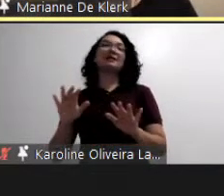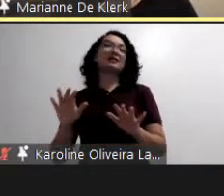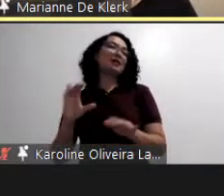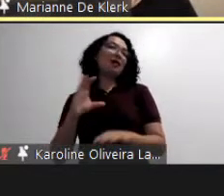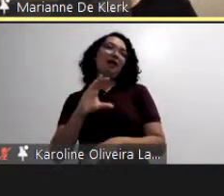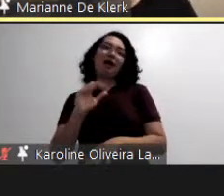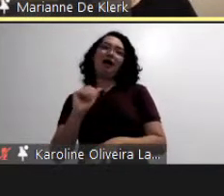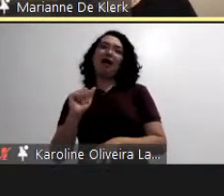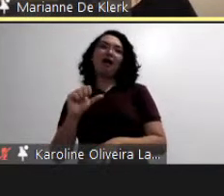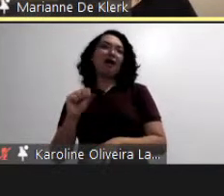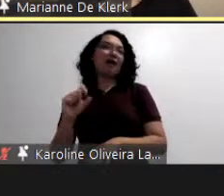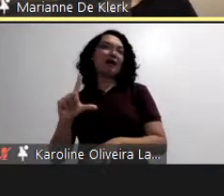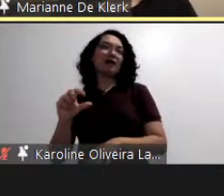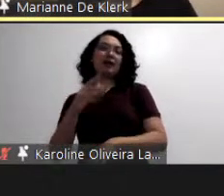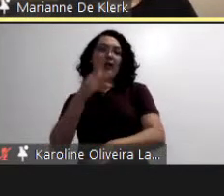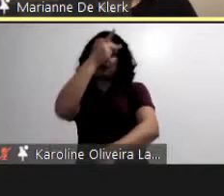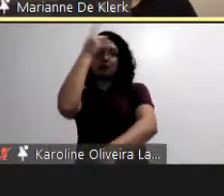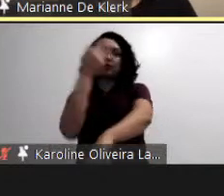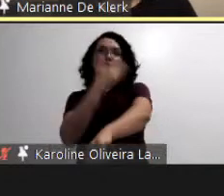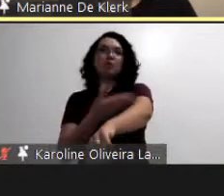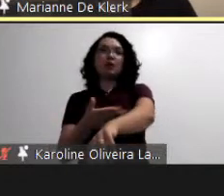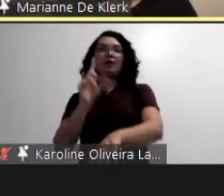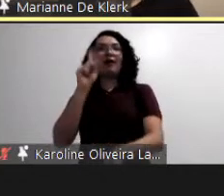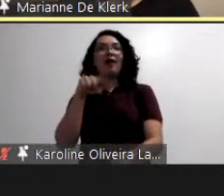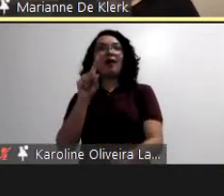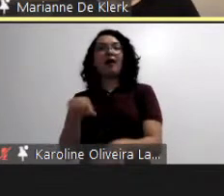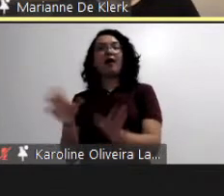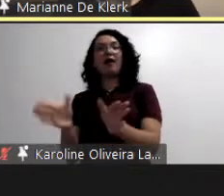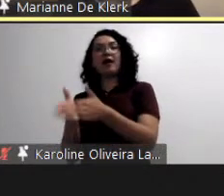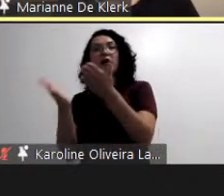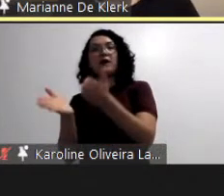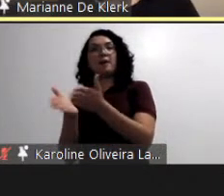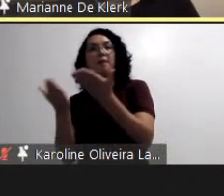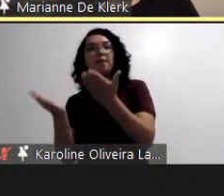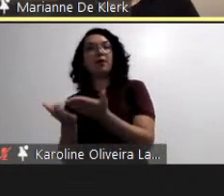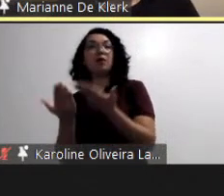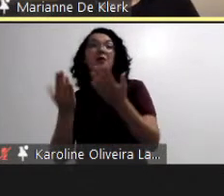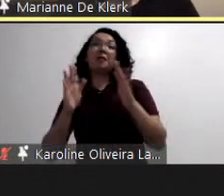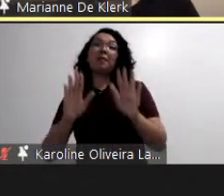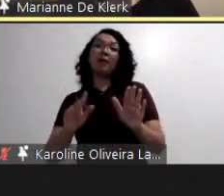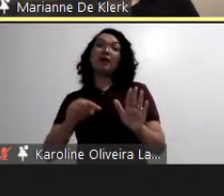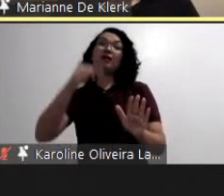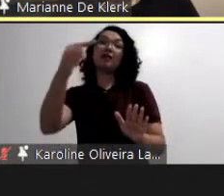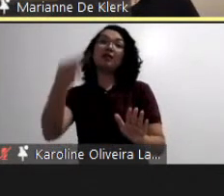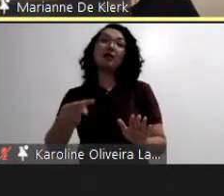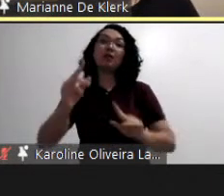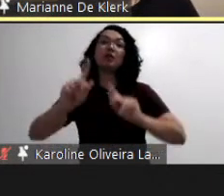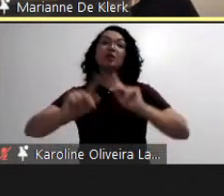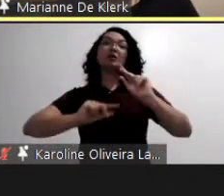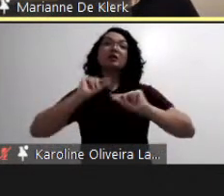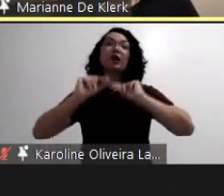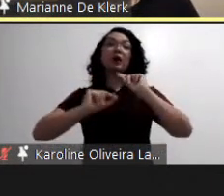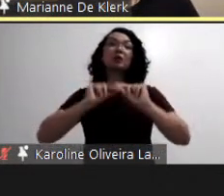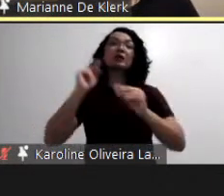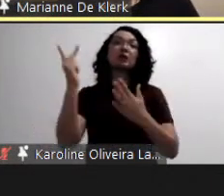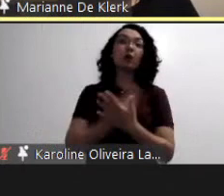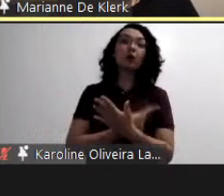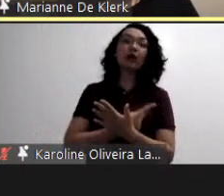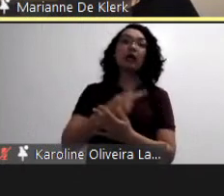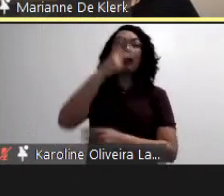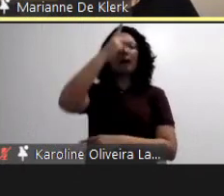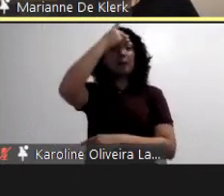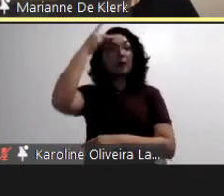of these grand visions is now only a structure. And the resultant scar on the landscape through these